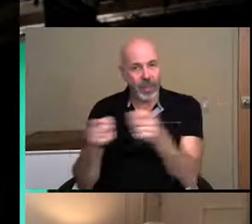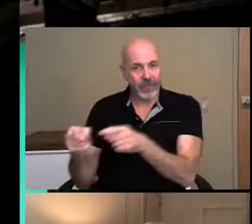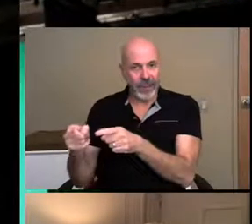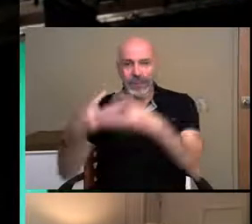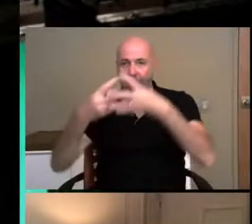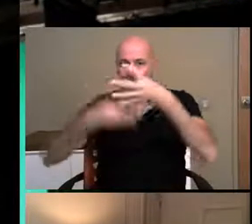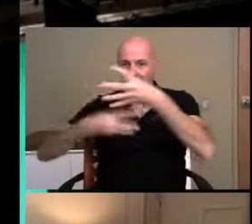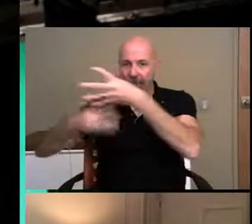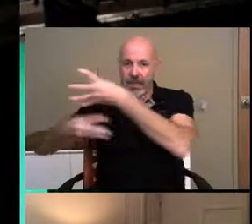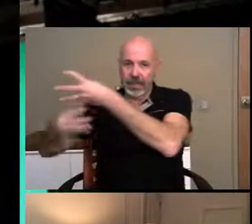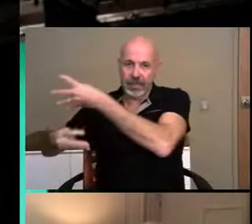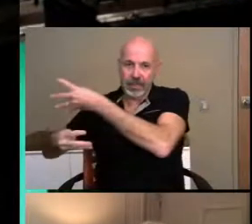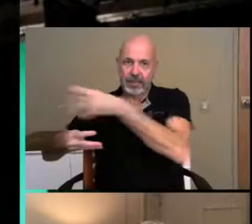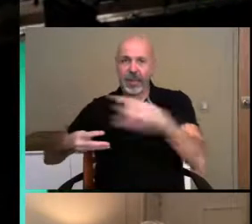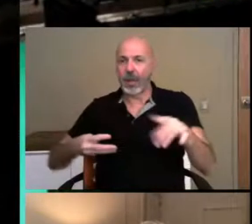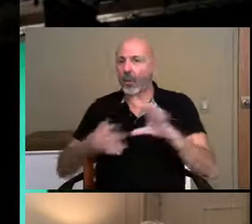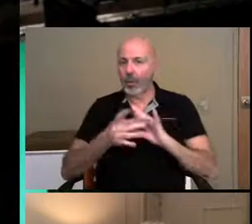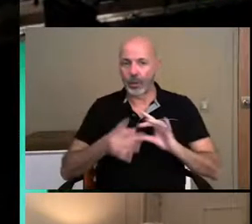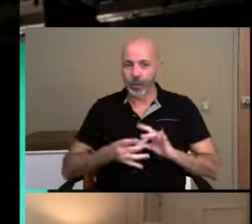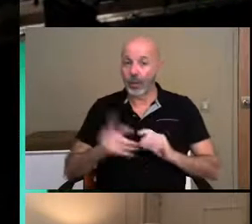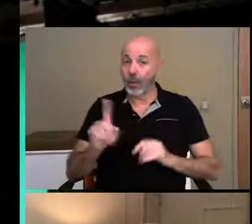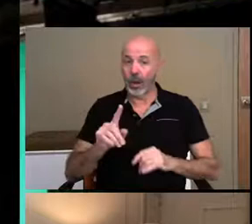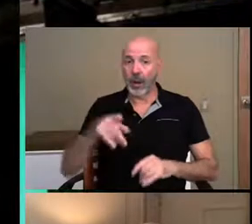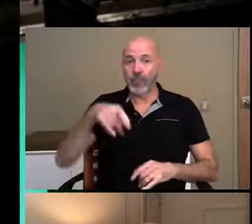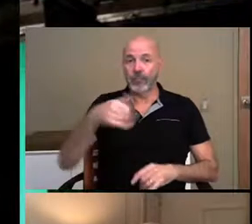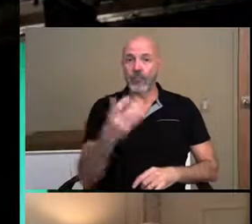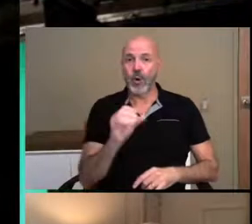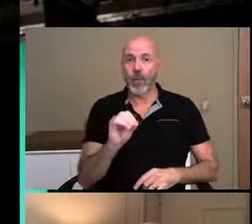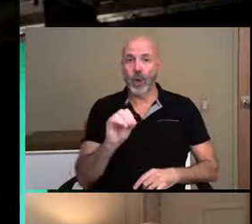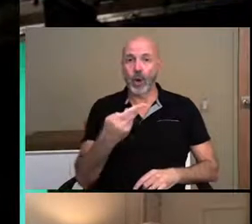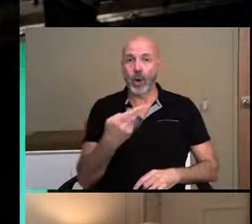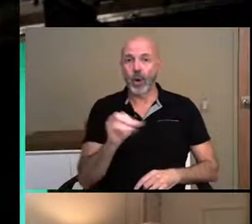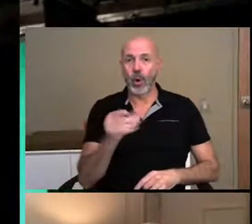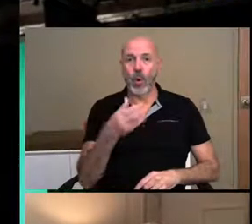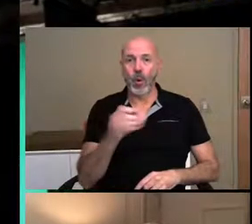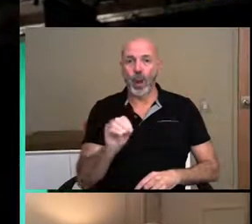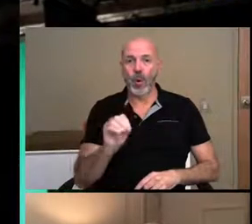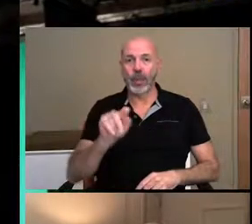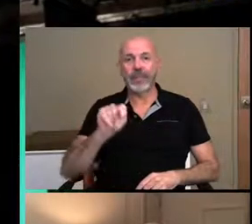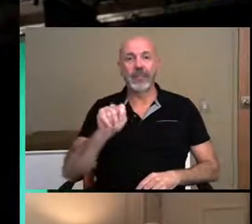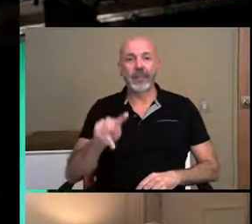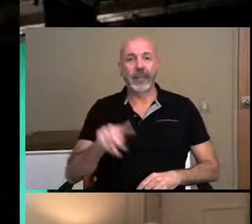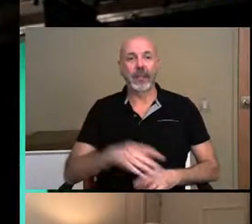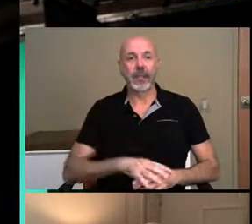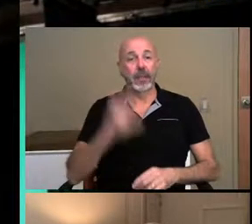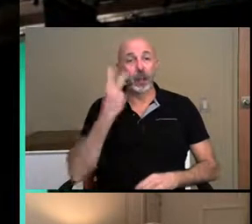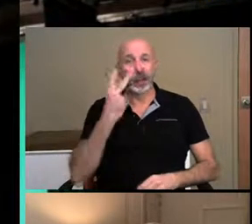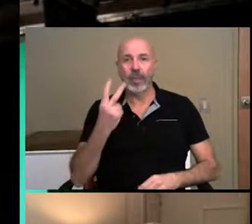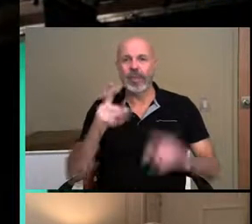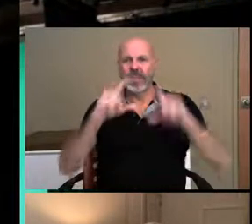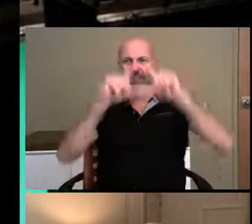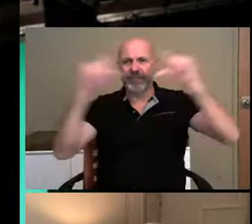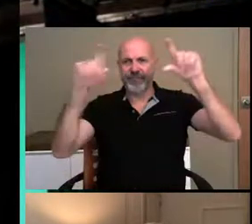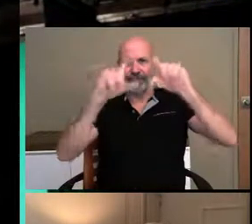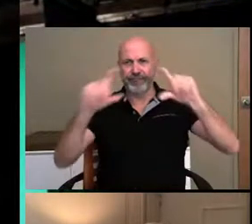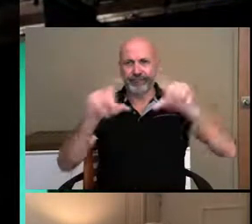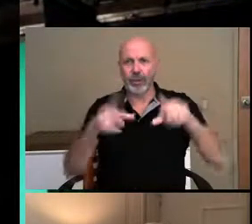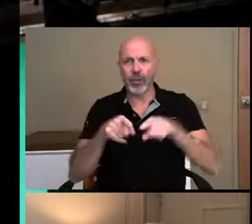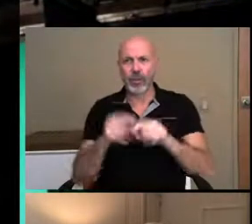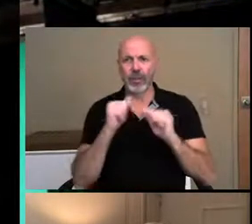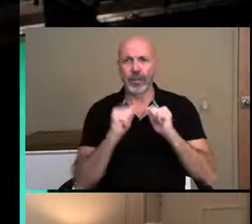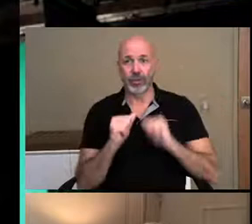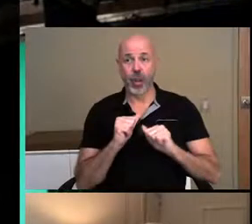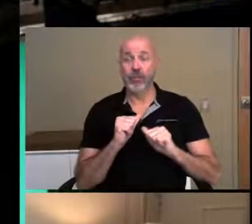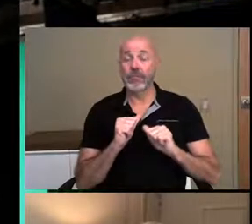Palm Springs Pride 2020 story at PromoHomoTV. I've put this on screen throughout the show, but you can register